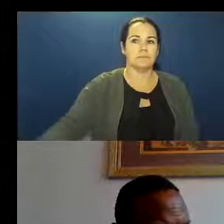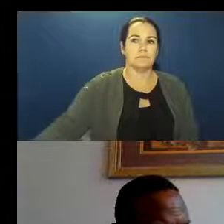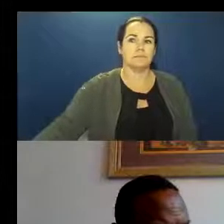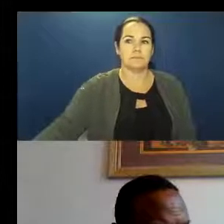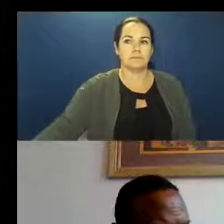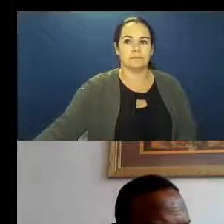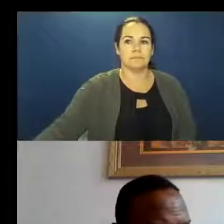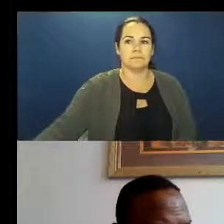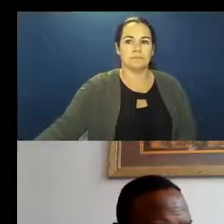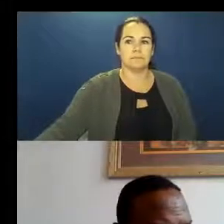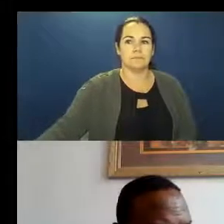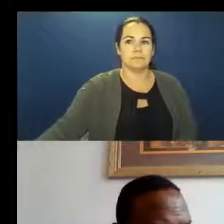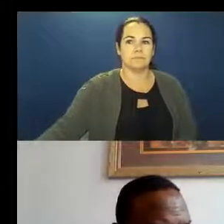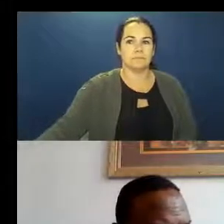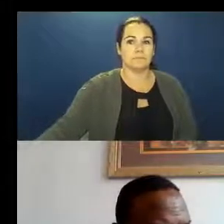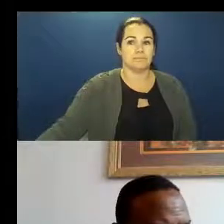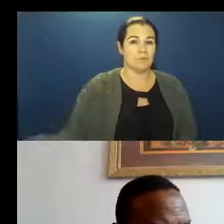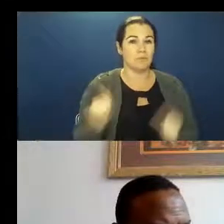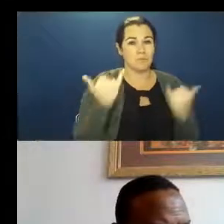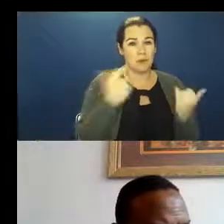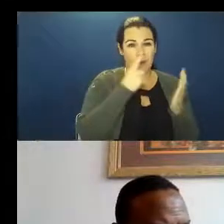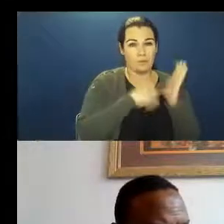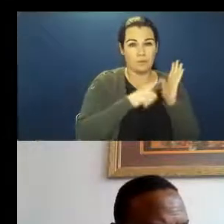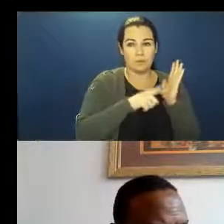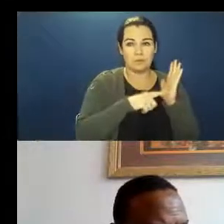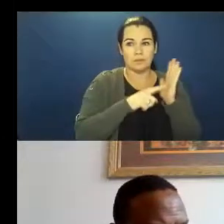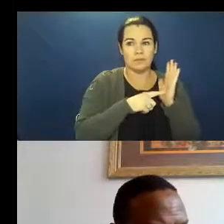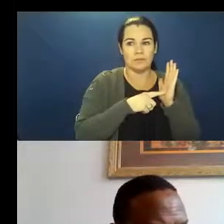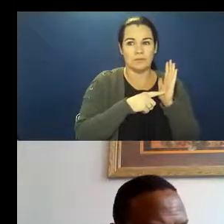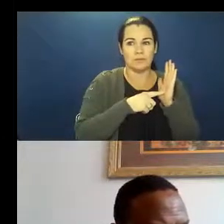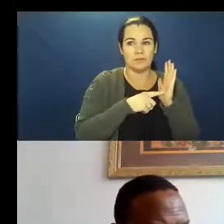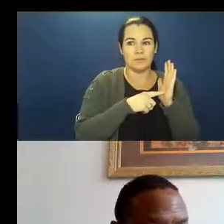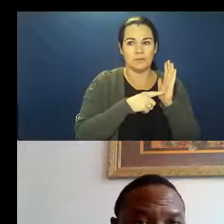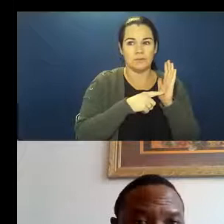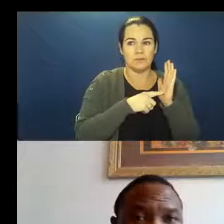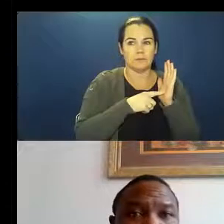that, and it's ongoing right now as we speak.